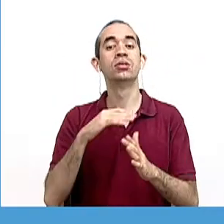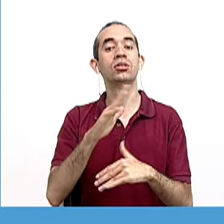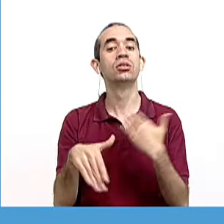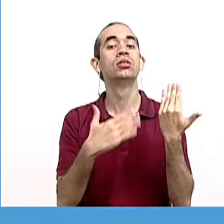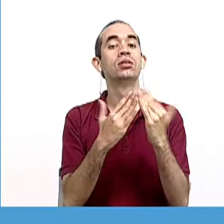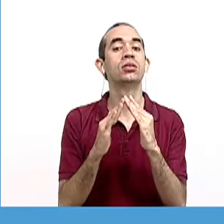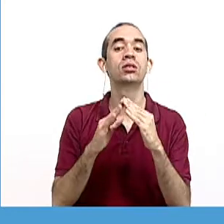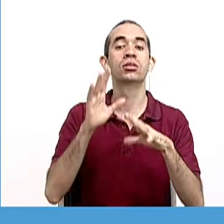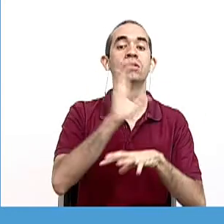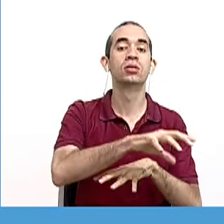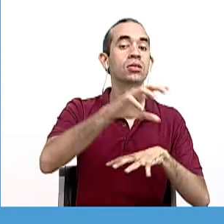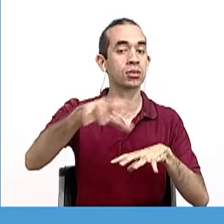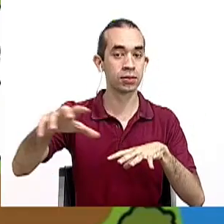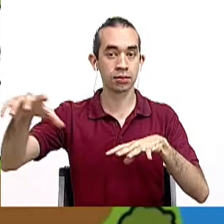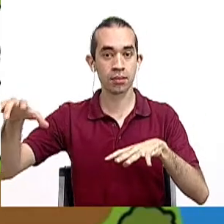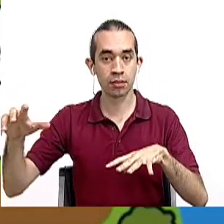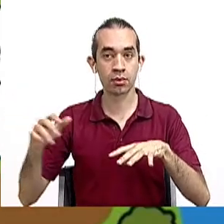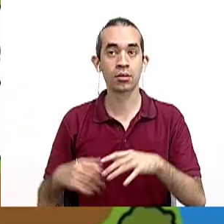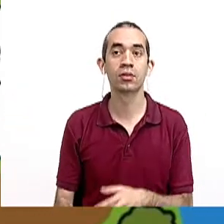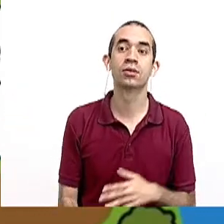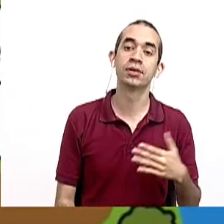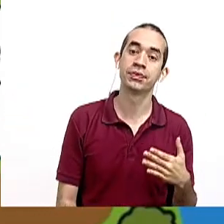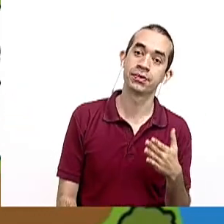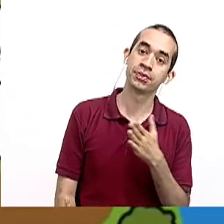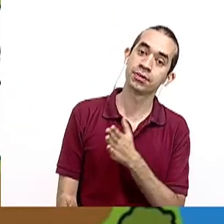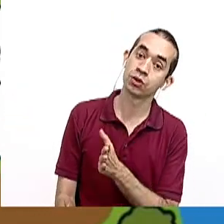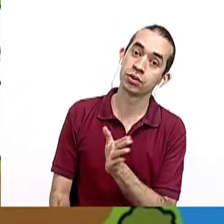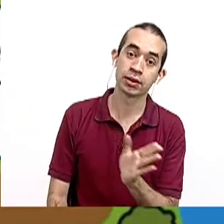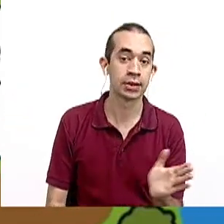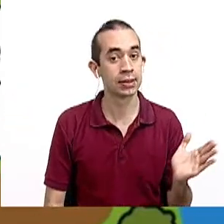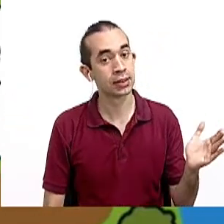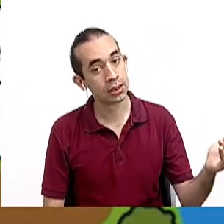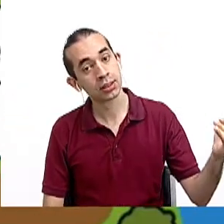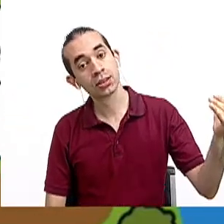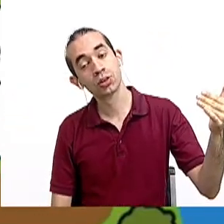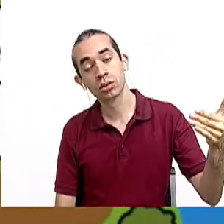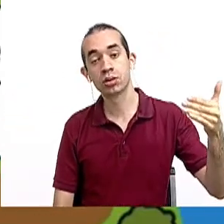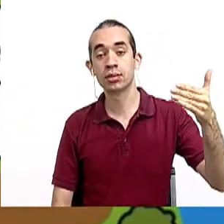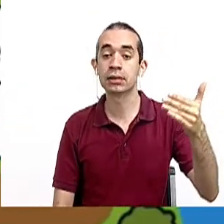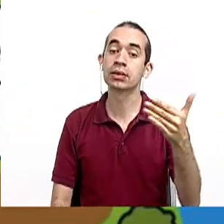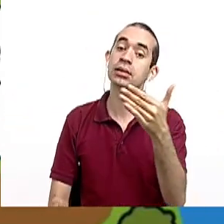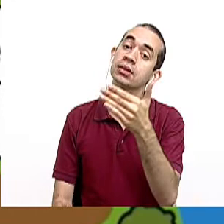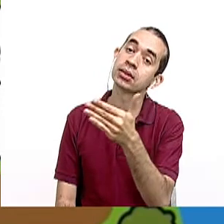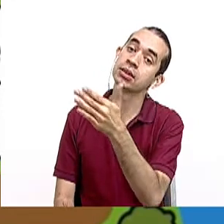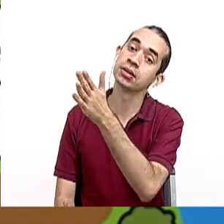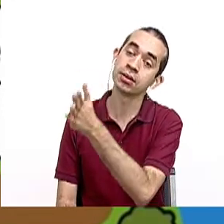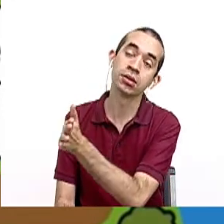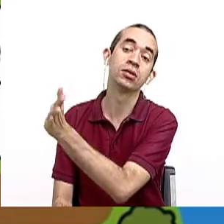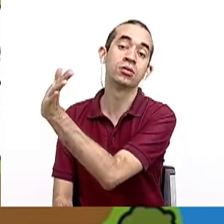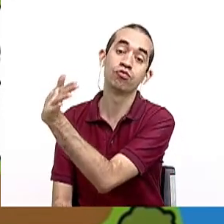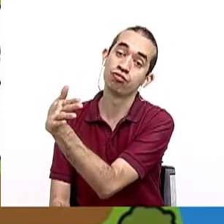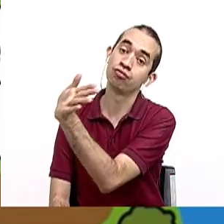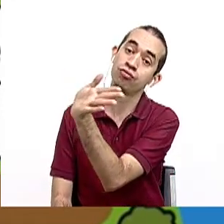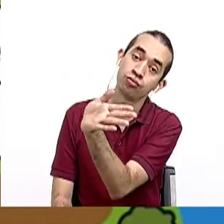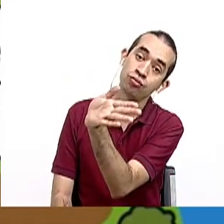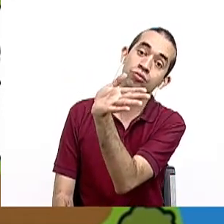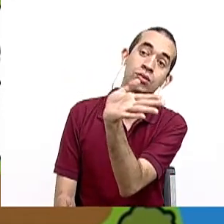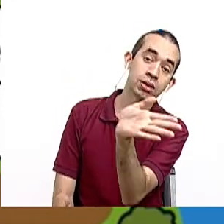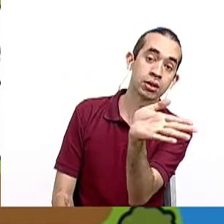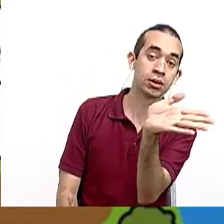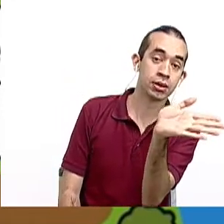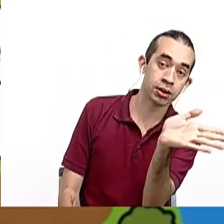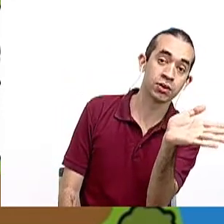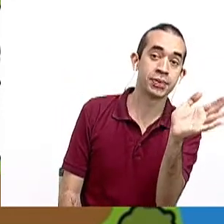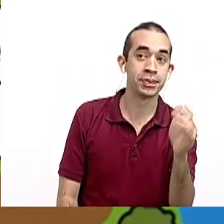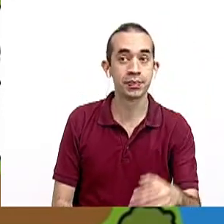places in my town. Turn left, turn right. Go straight ahead. Up the street, then